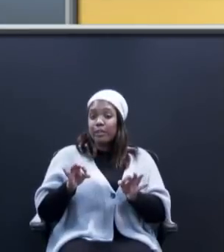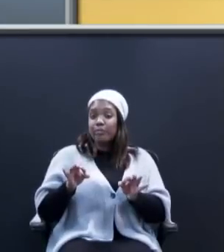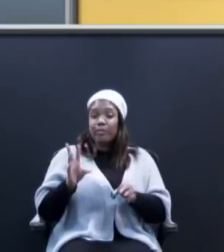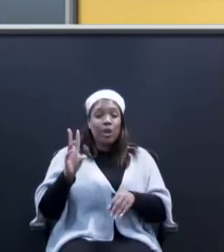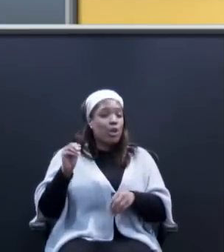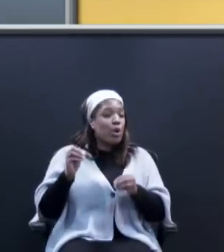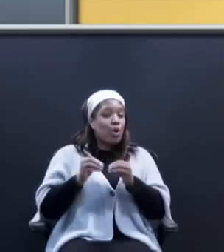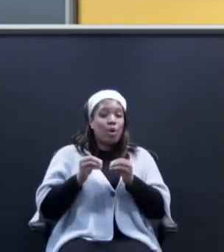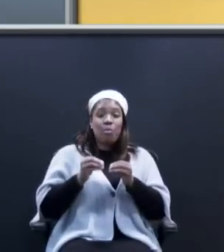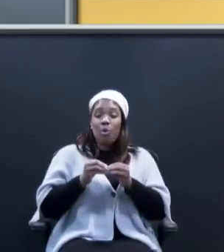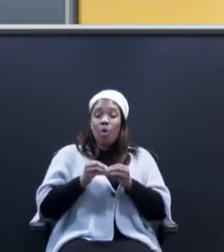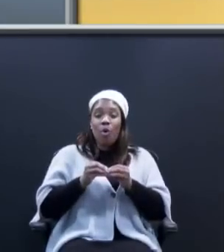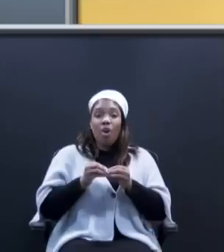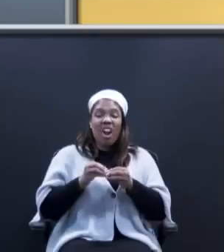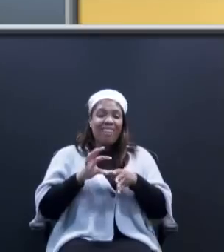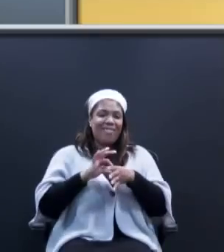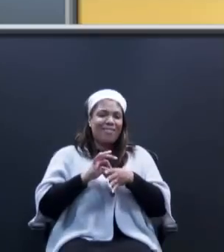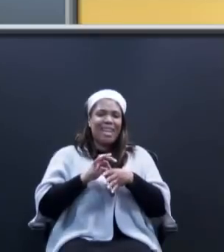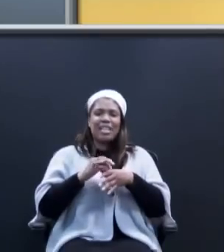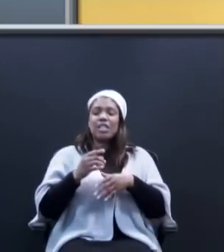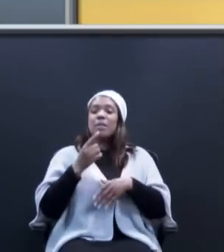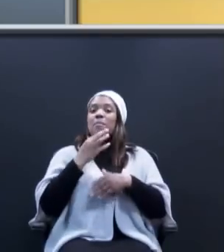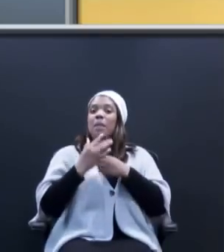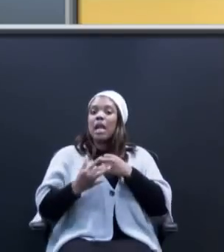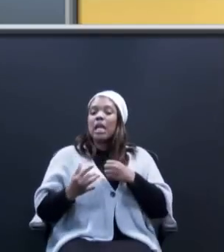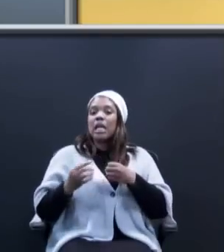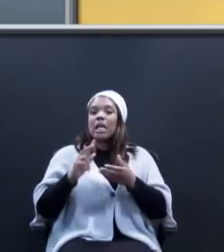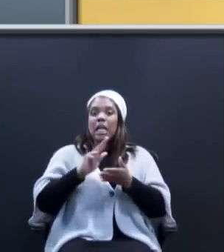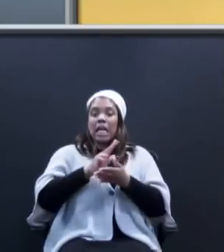flesh and blood in this kingdom.